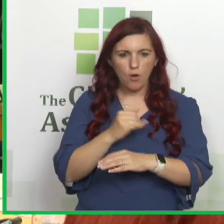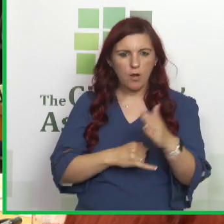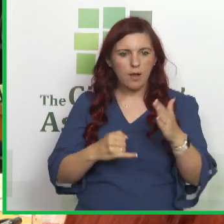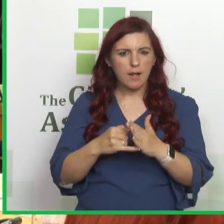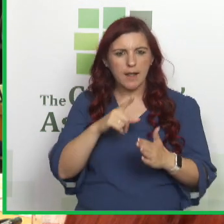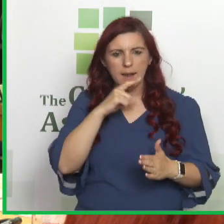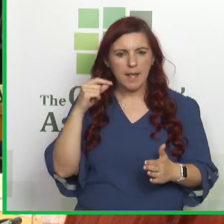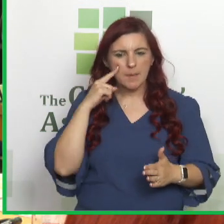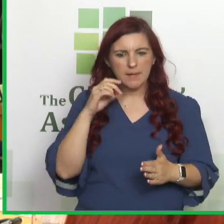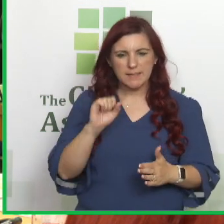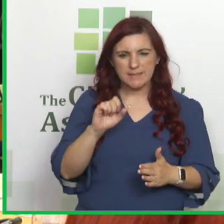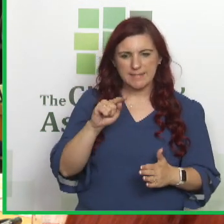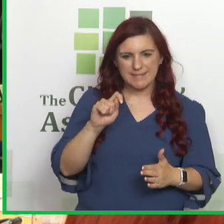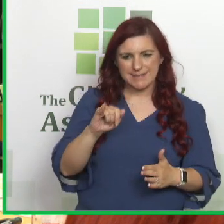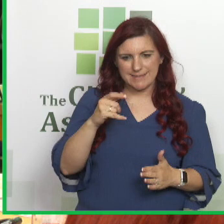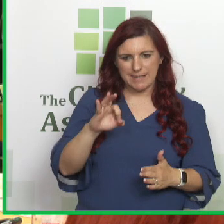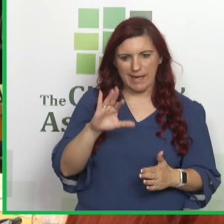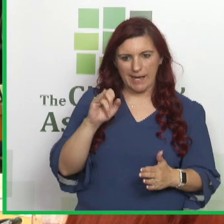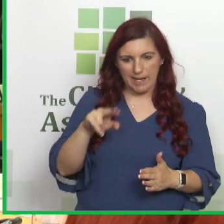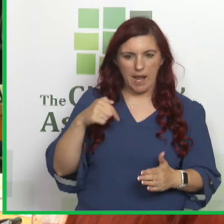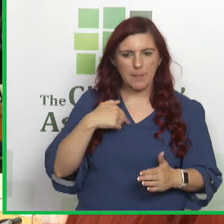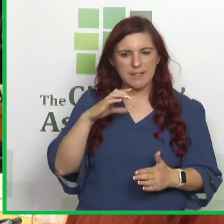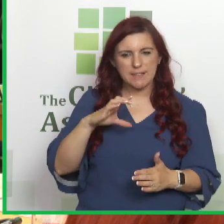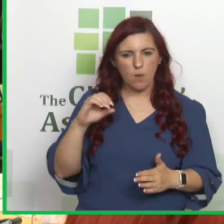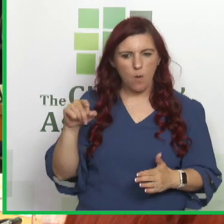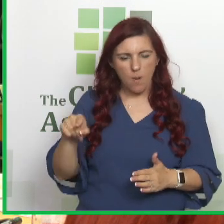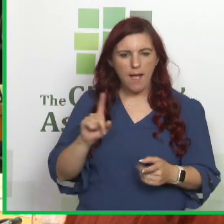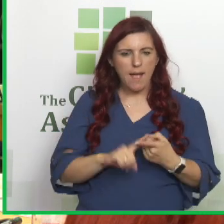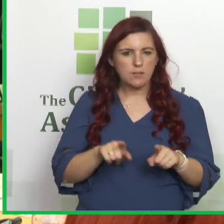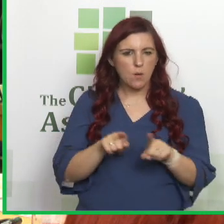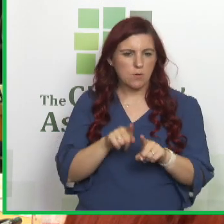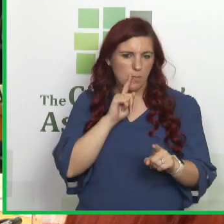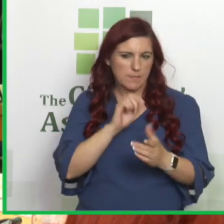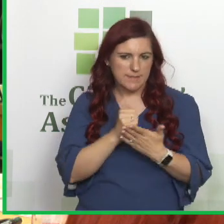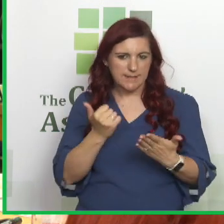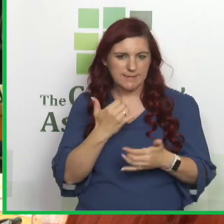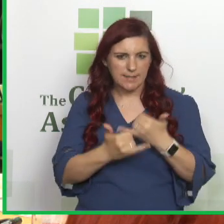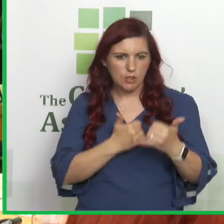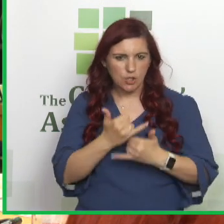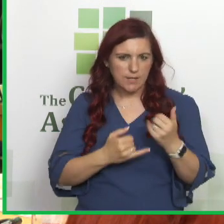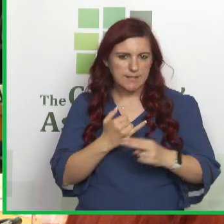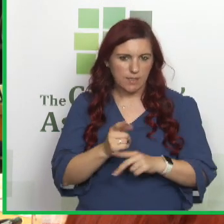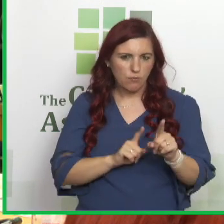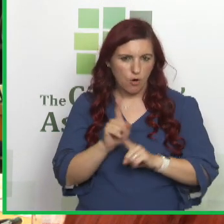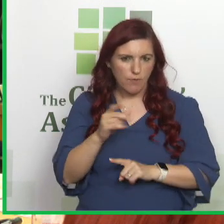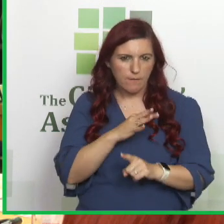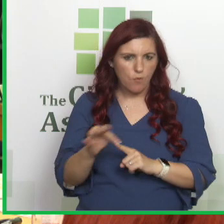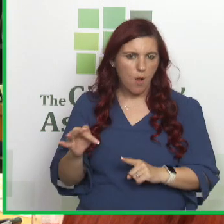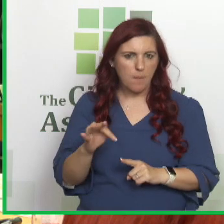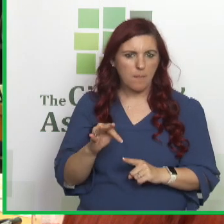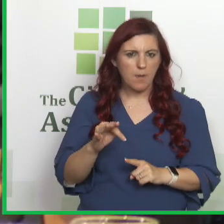called TIG Lynn, where I'm the COO. And I'm also 16 years in recovery and drug and alcohol